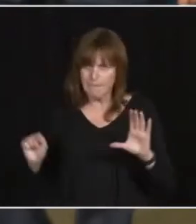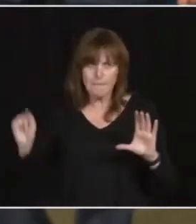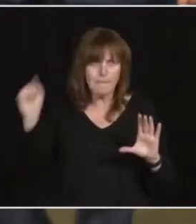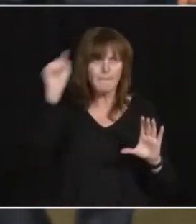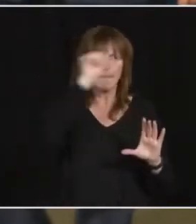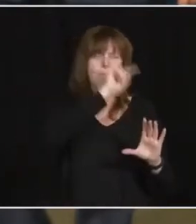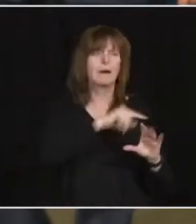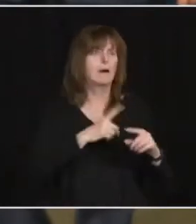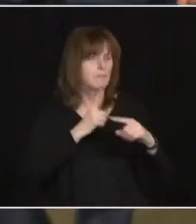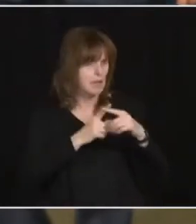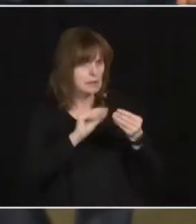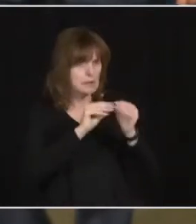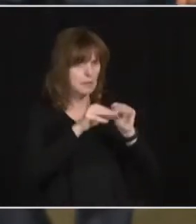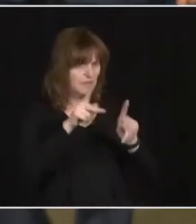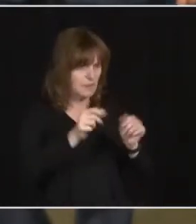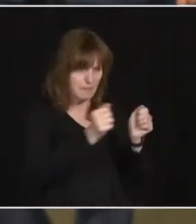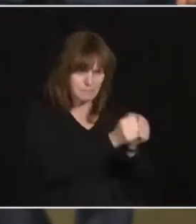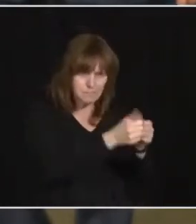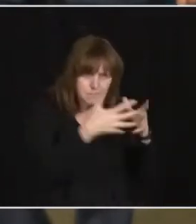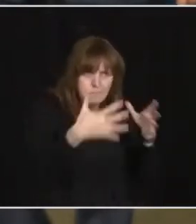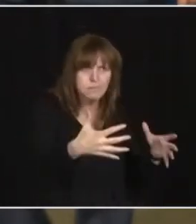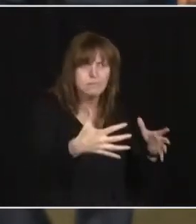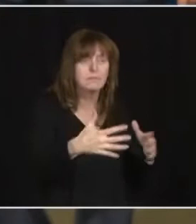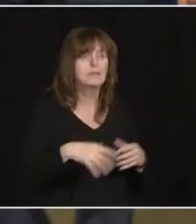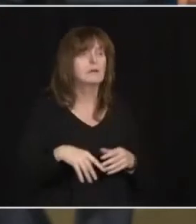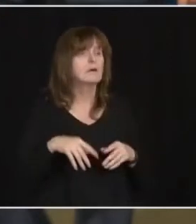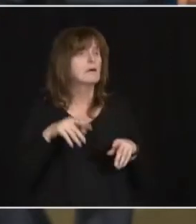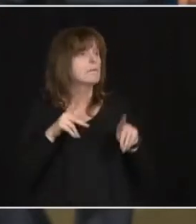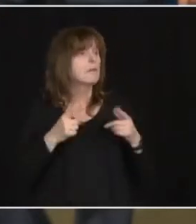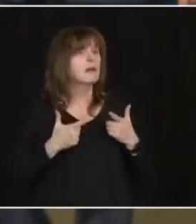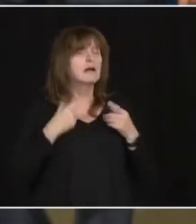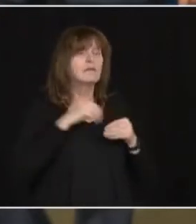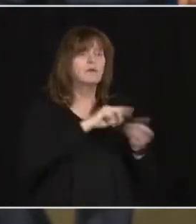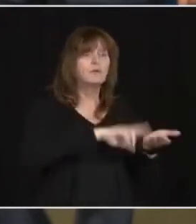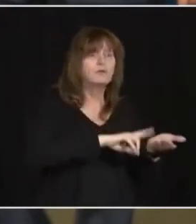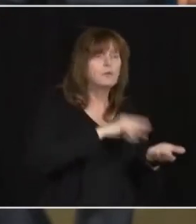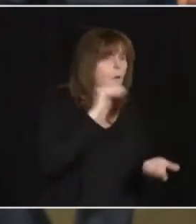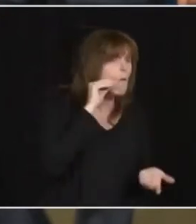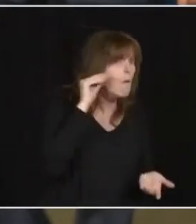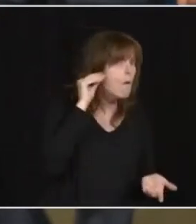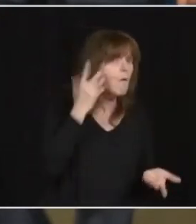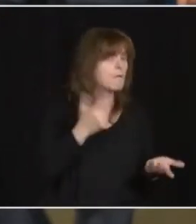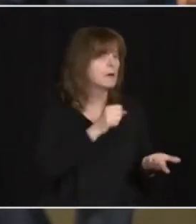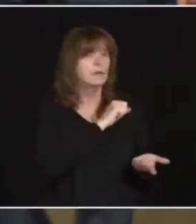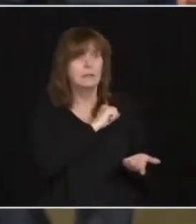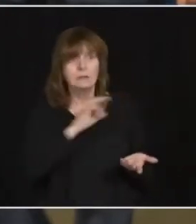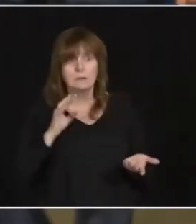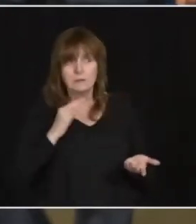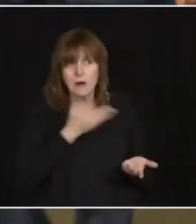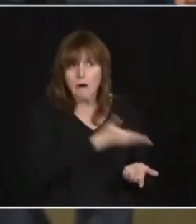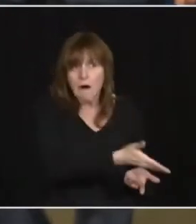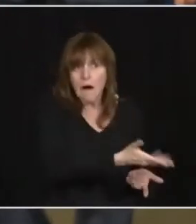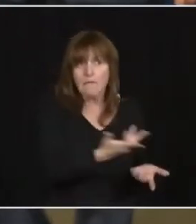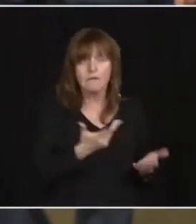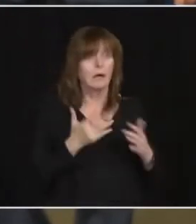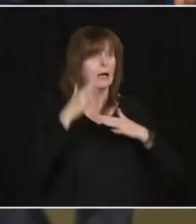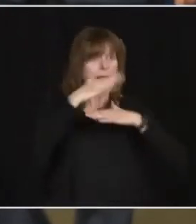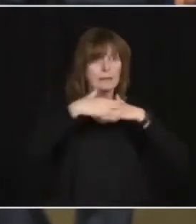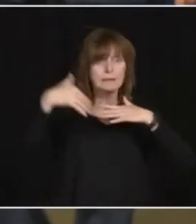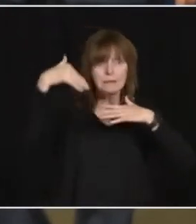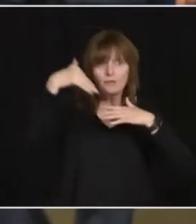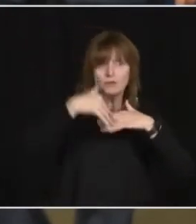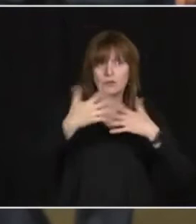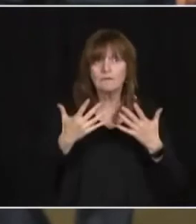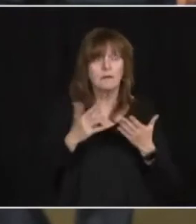homes, frontline healthcare workers, working with Indigenous communities, working with essential service workers. We're expanding